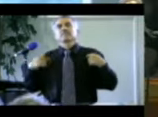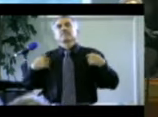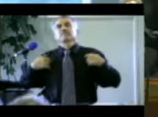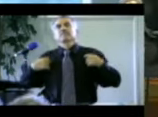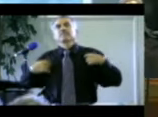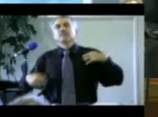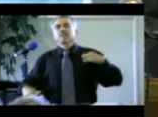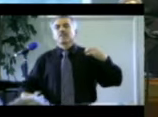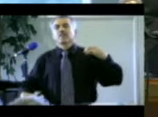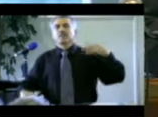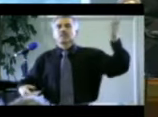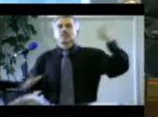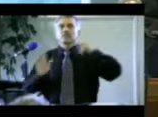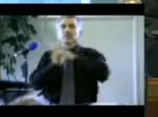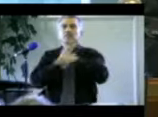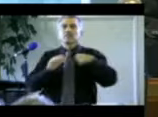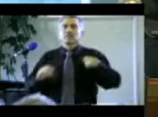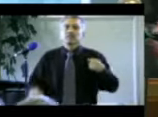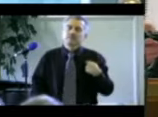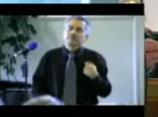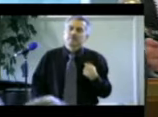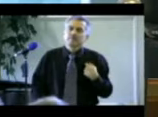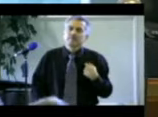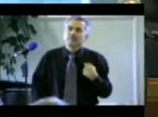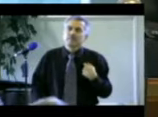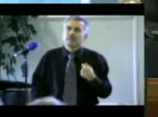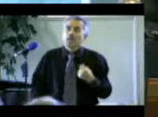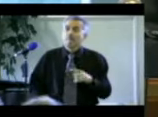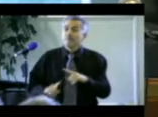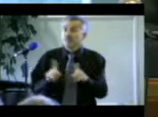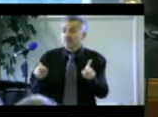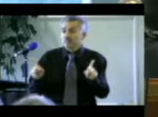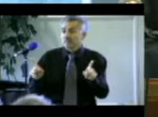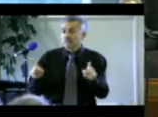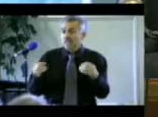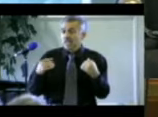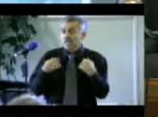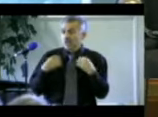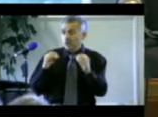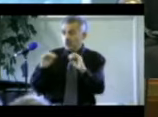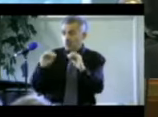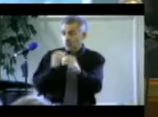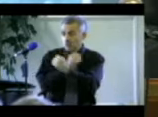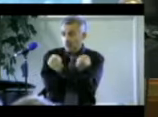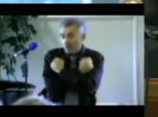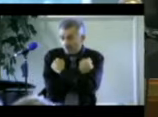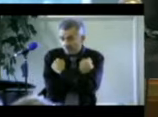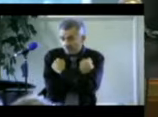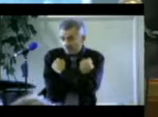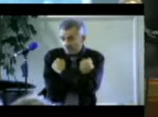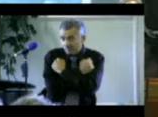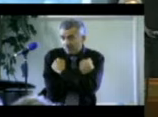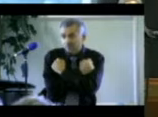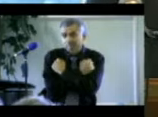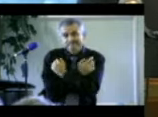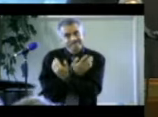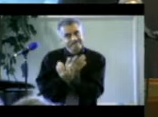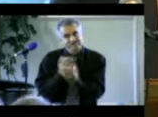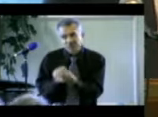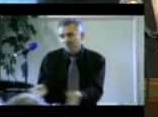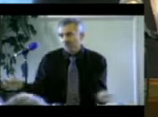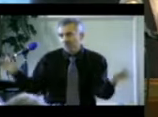that I may boast, but do not have love, I gain nothing. Love is patient.